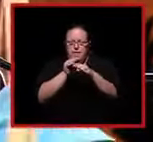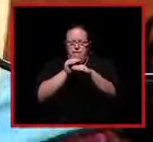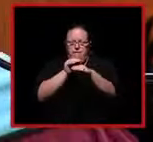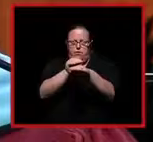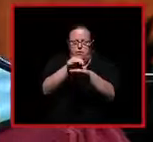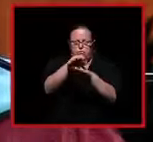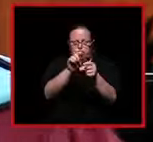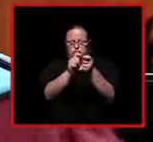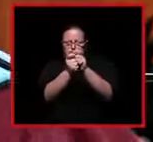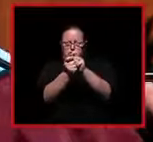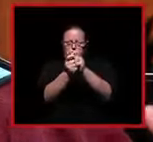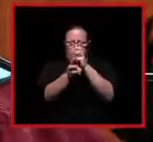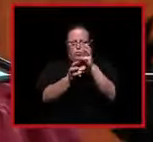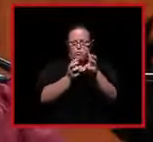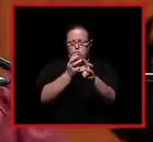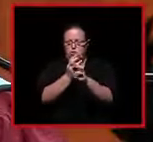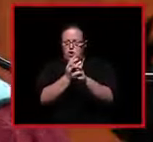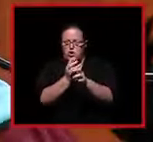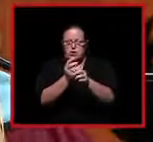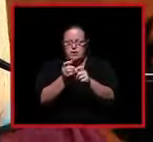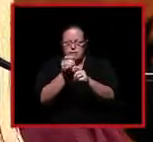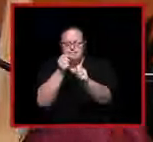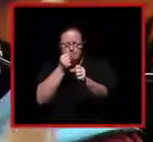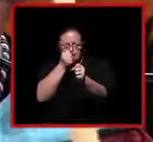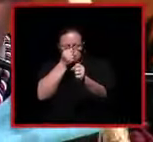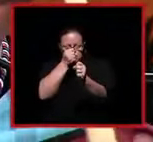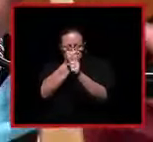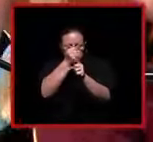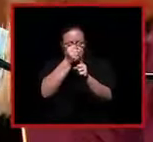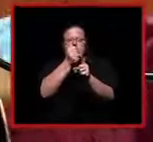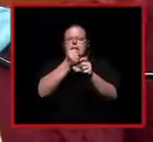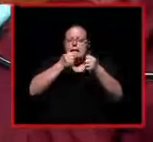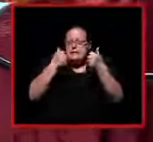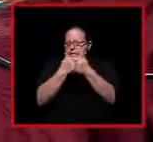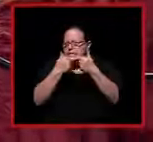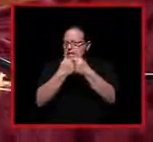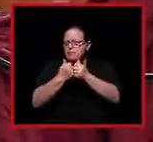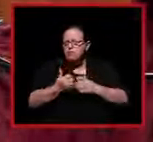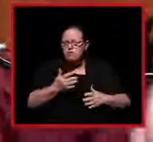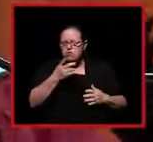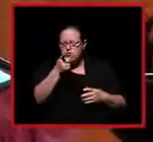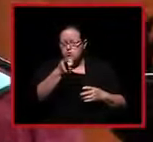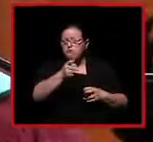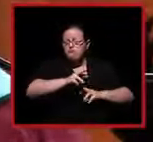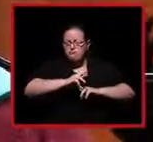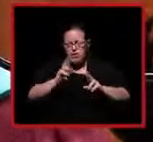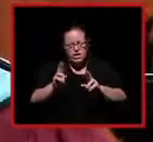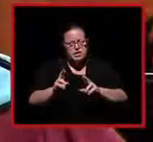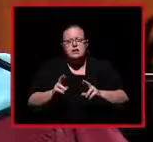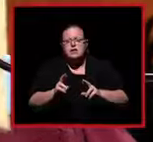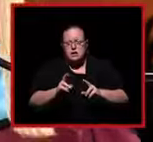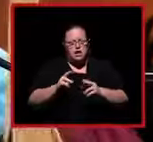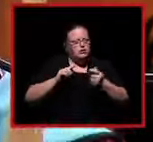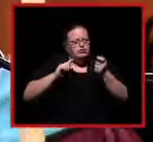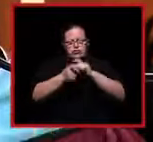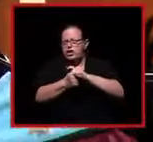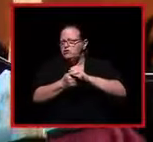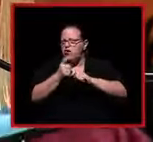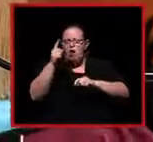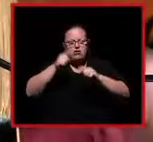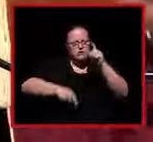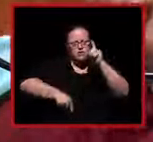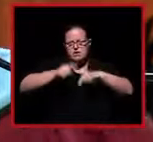a world changer, a baller, a gamer. And world changers come in all different